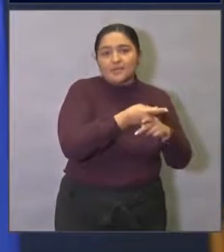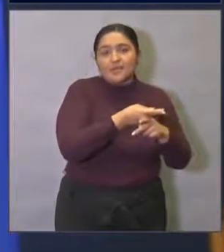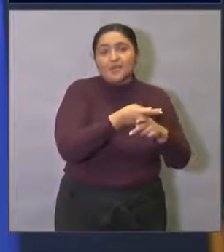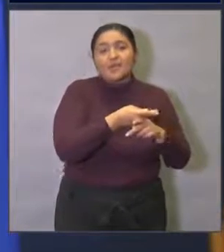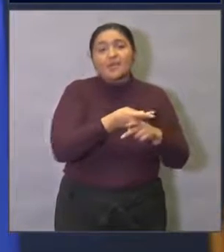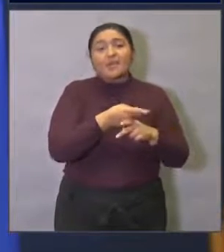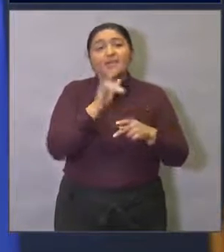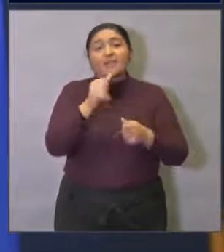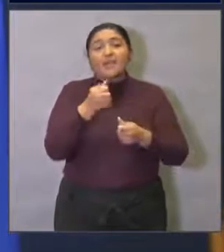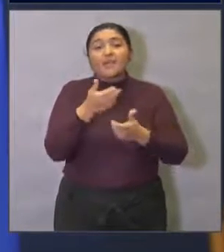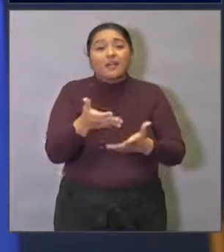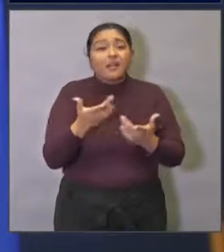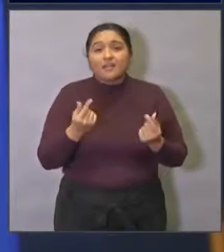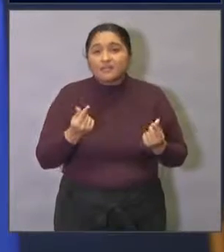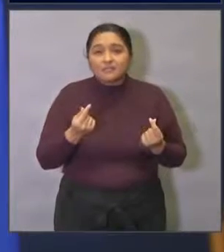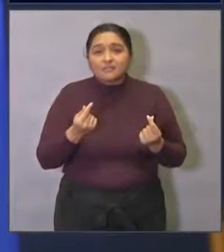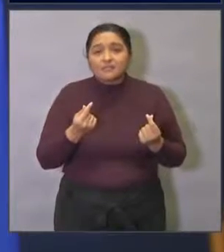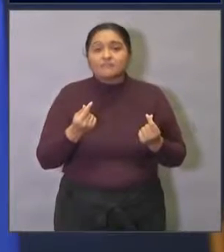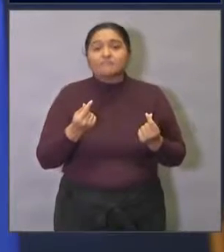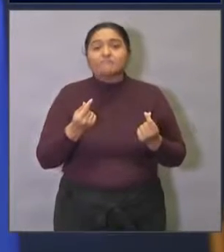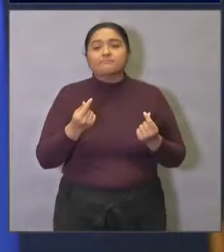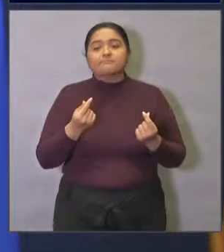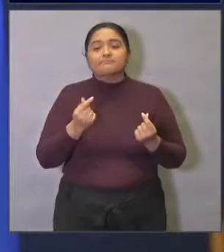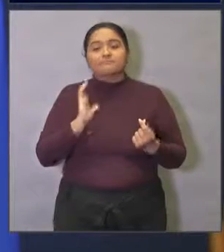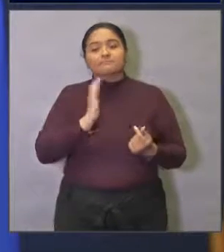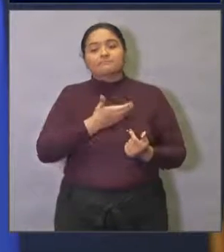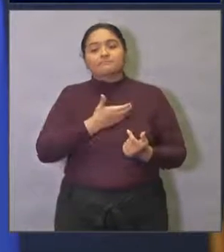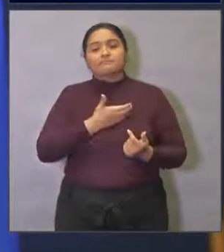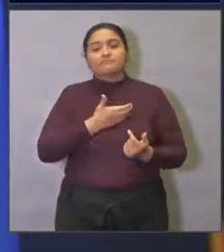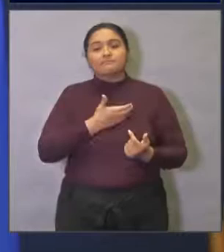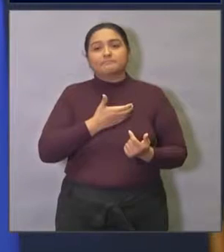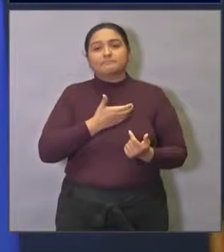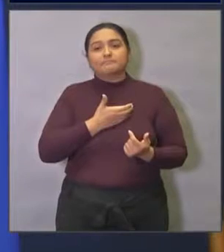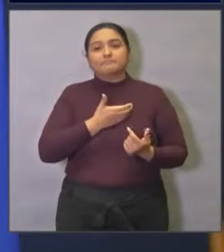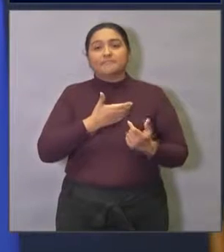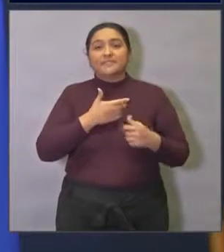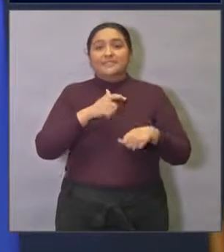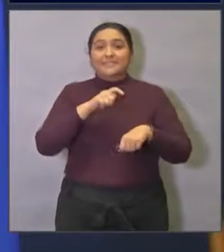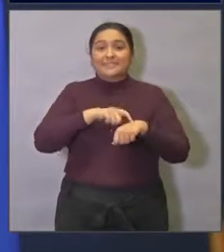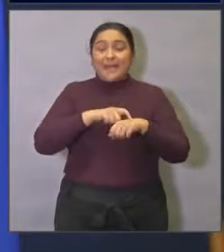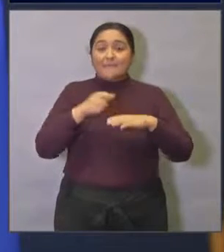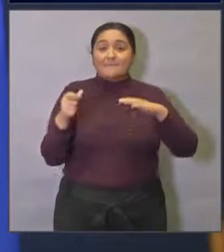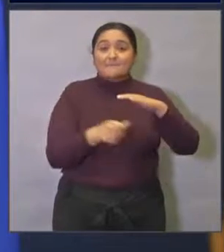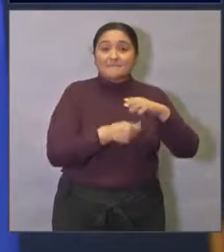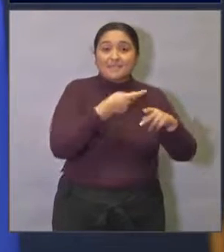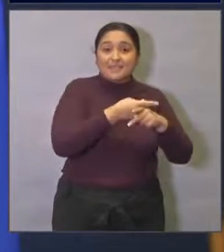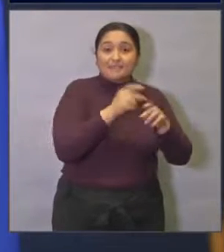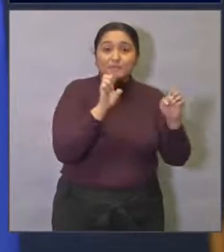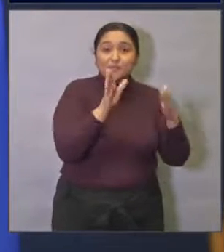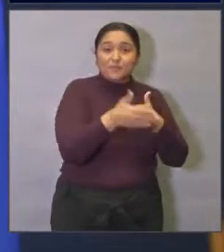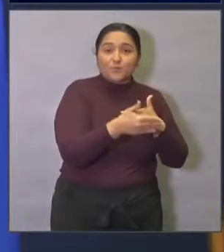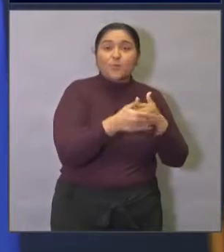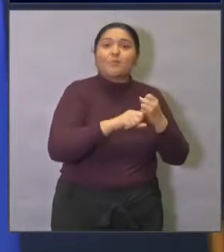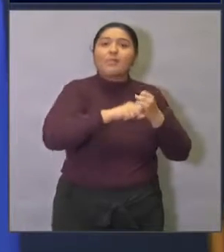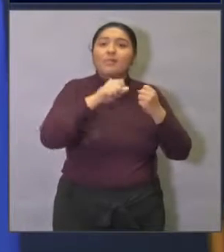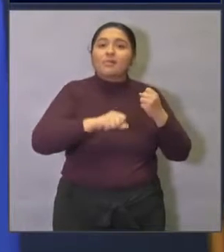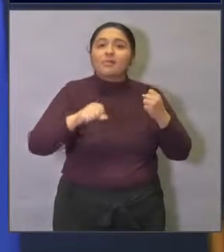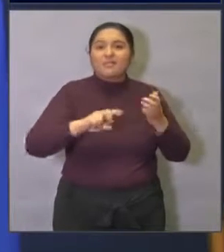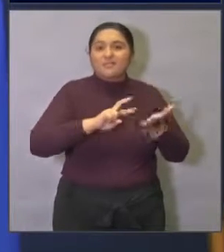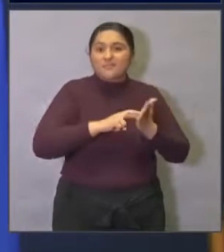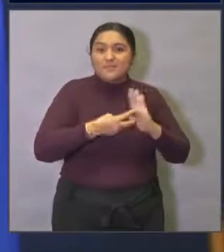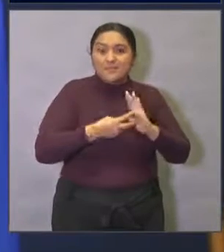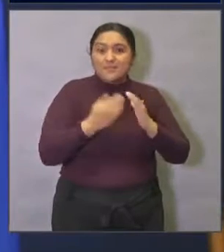it backs up our amount of time where we have to keep them in the emergency department, therefore limiting